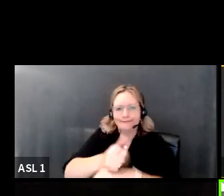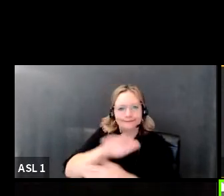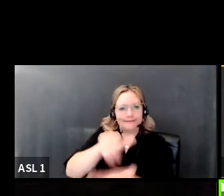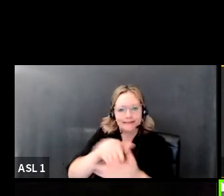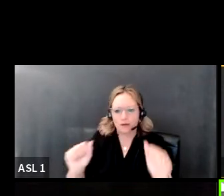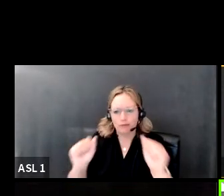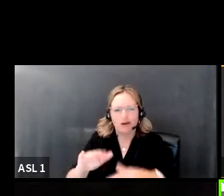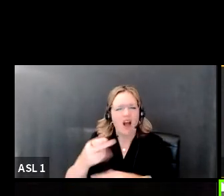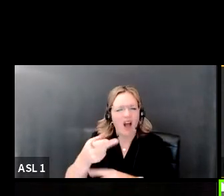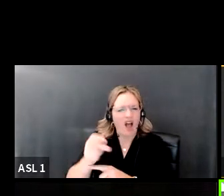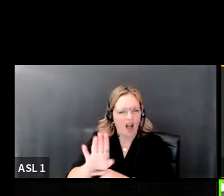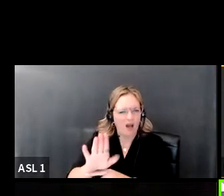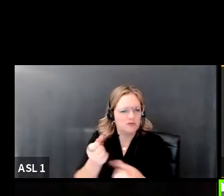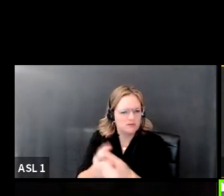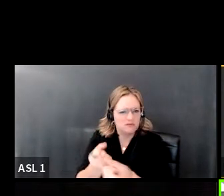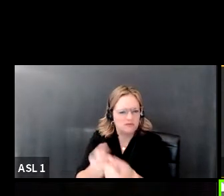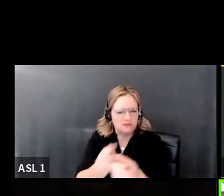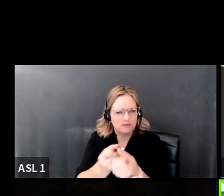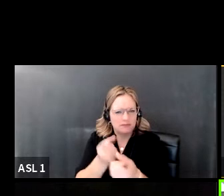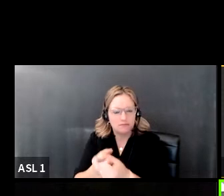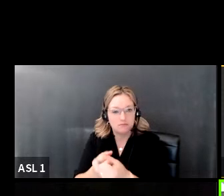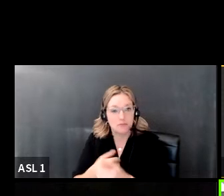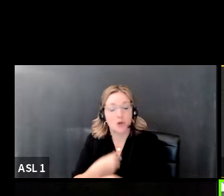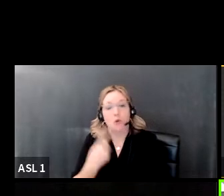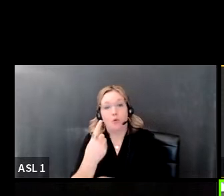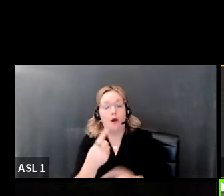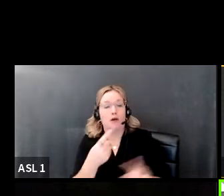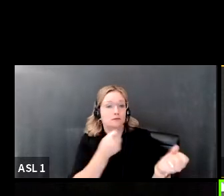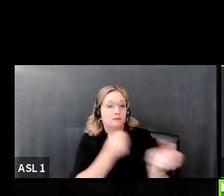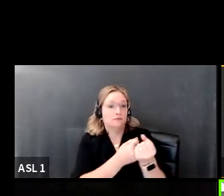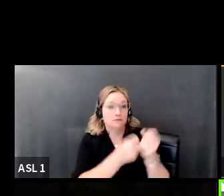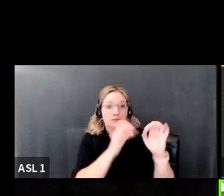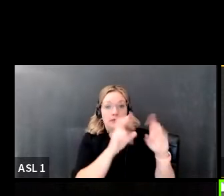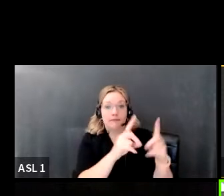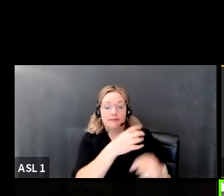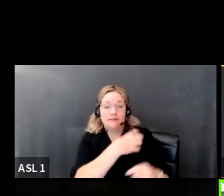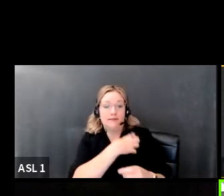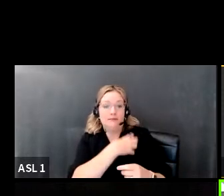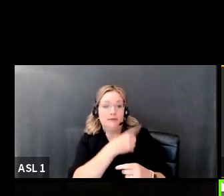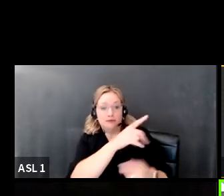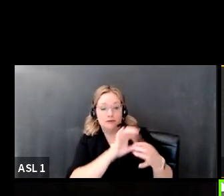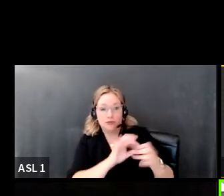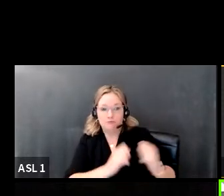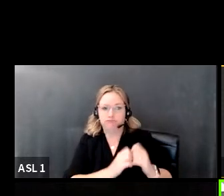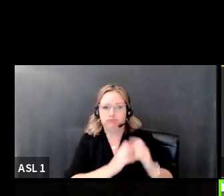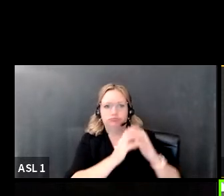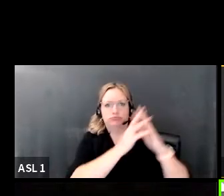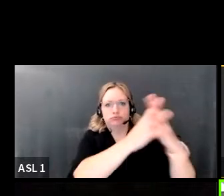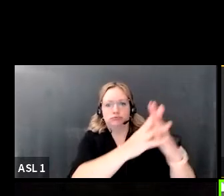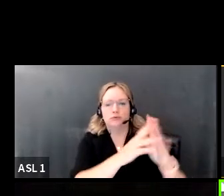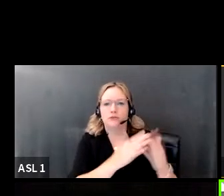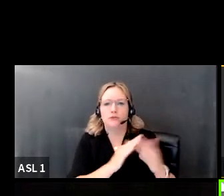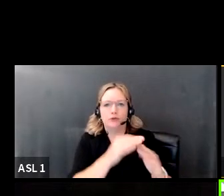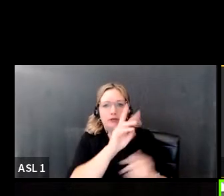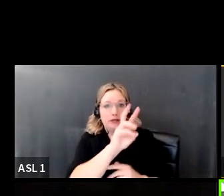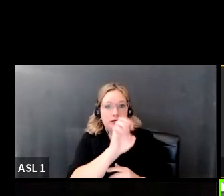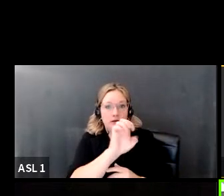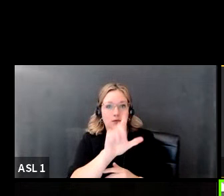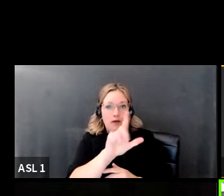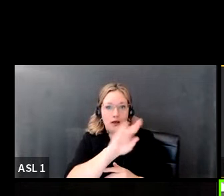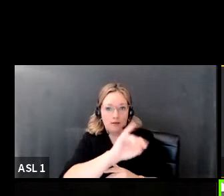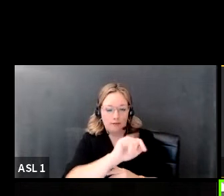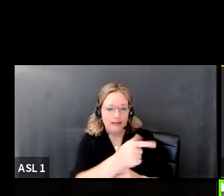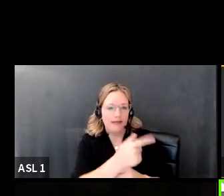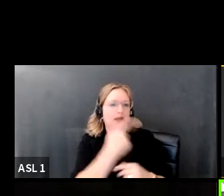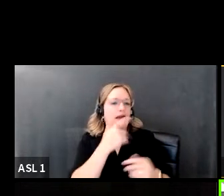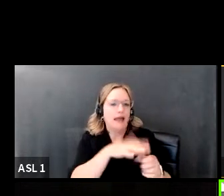they've been supporting the edmonton police service specifically around their rollout of community safety well-being and their approach to neighborhood policing